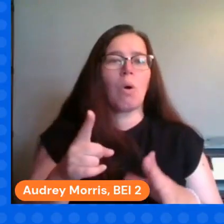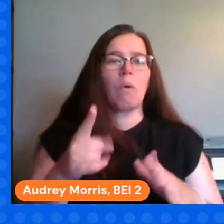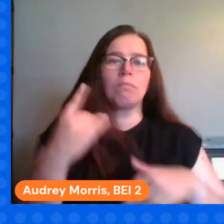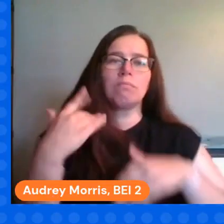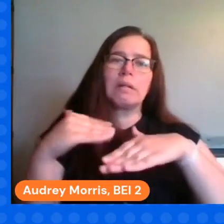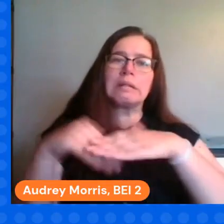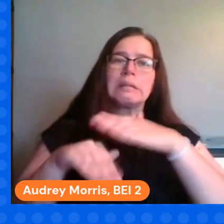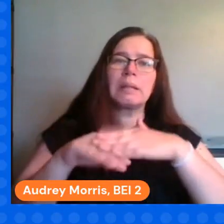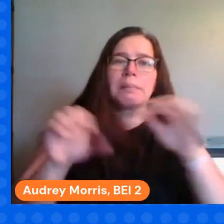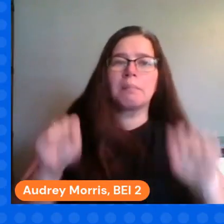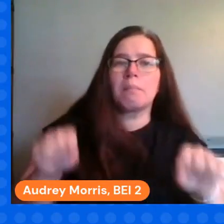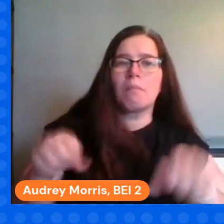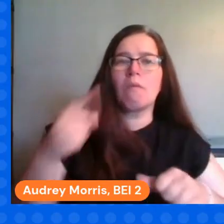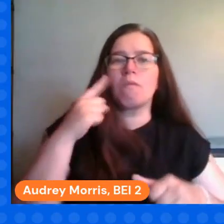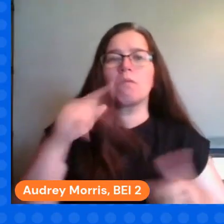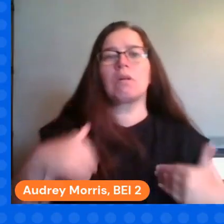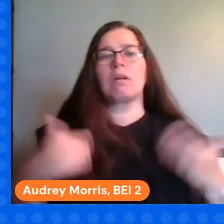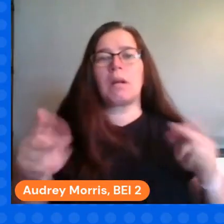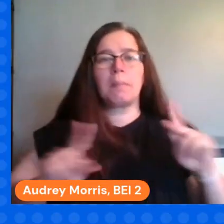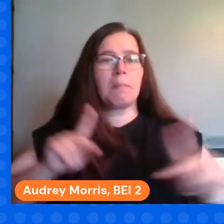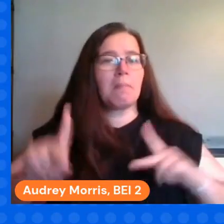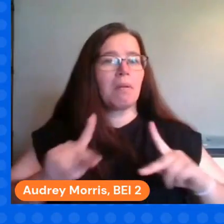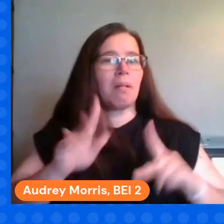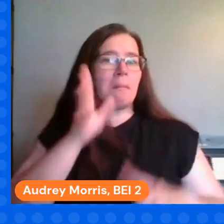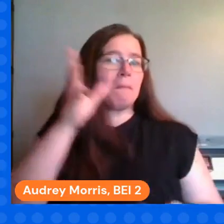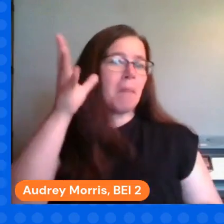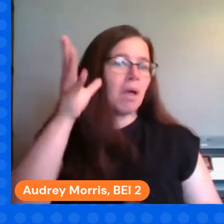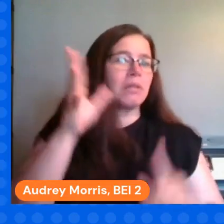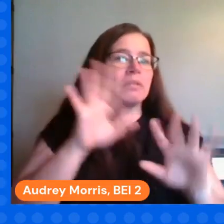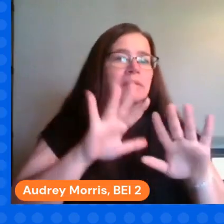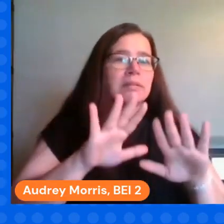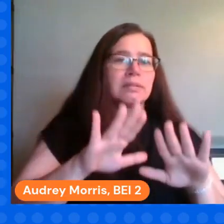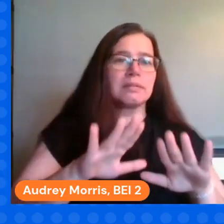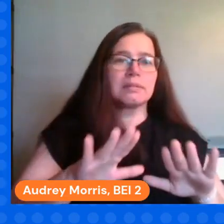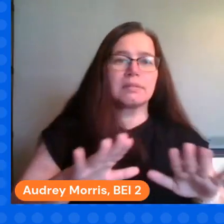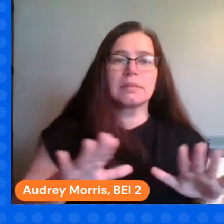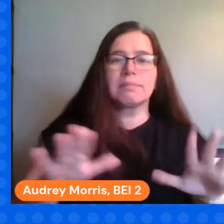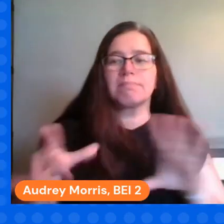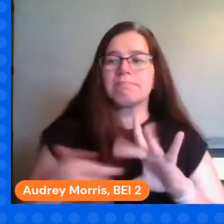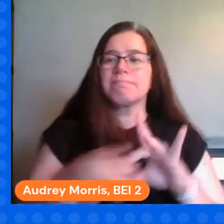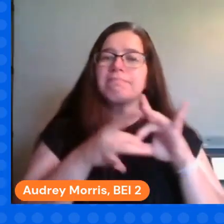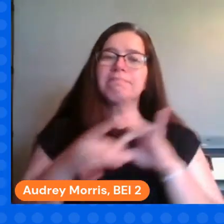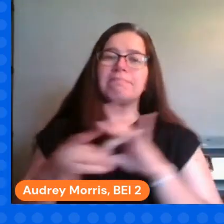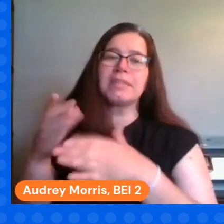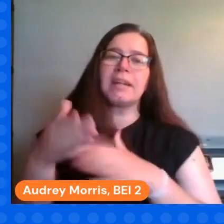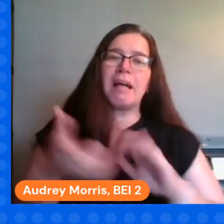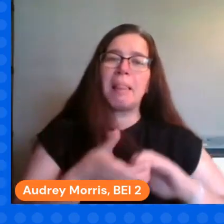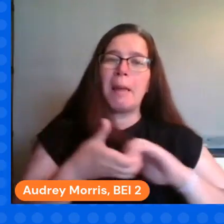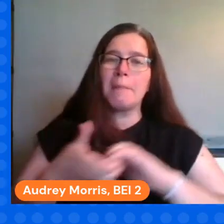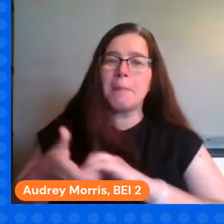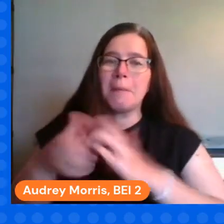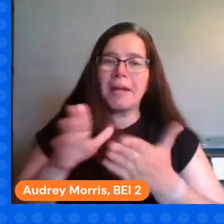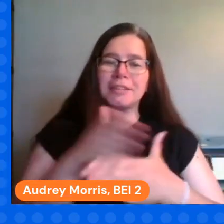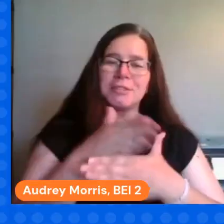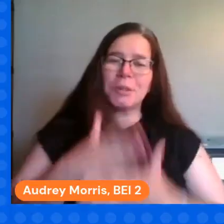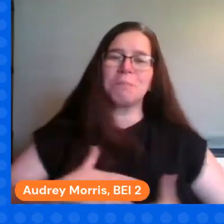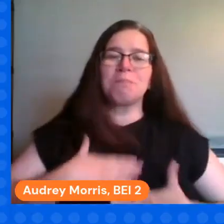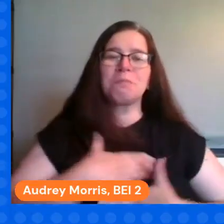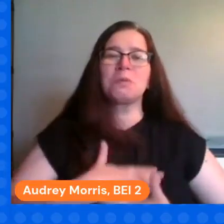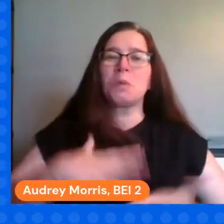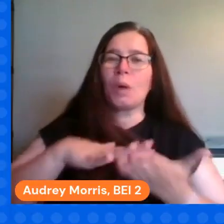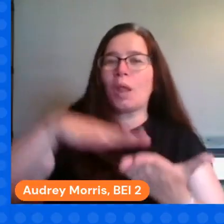people and parents collaborate on something together and share that joy and that learning is like really, really wonderful. And I can't wait